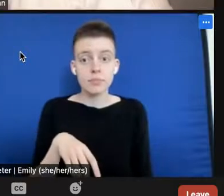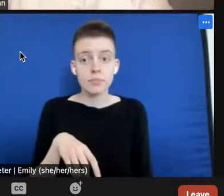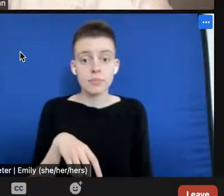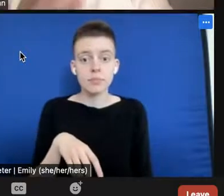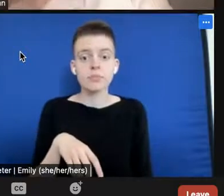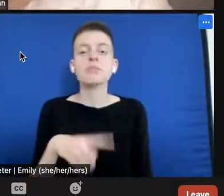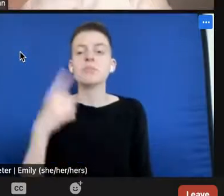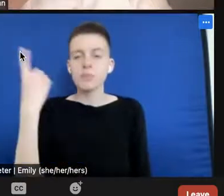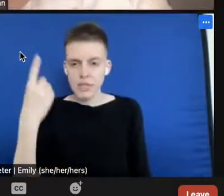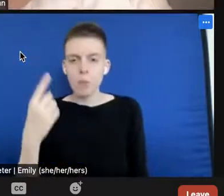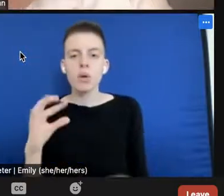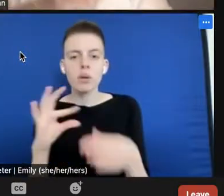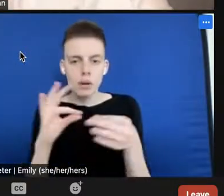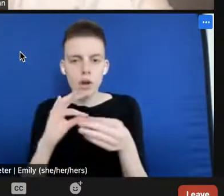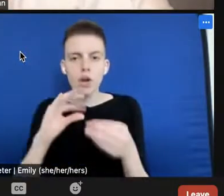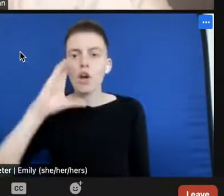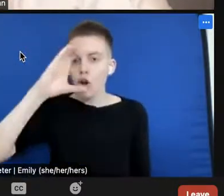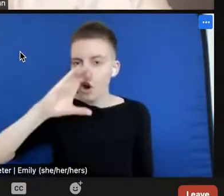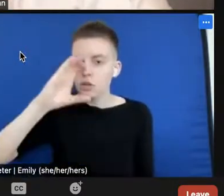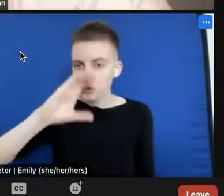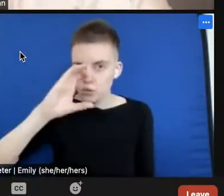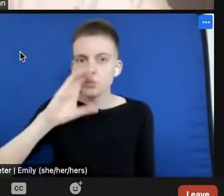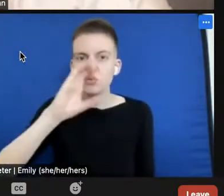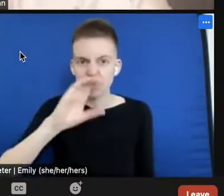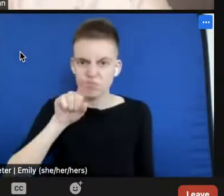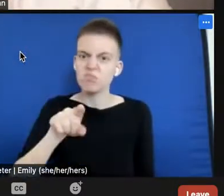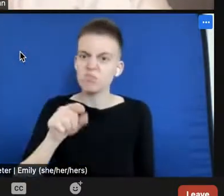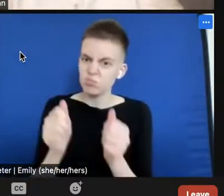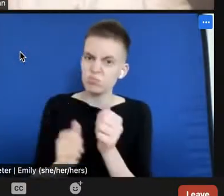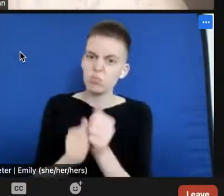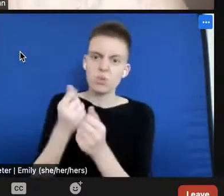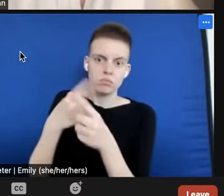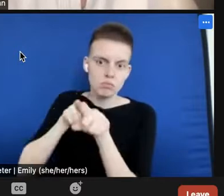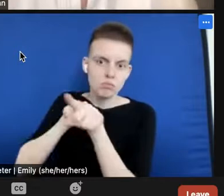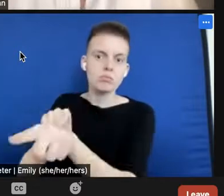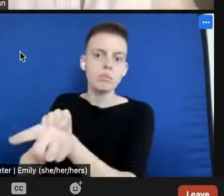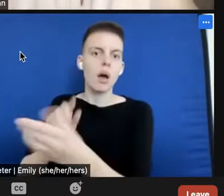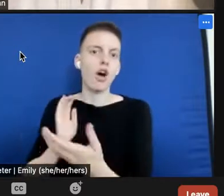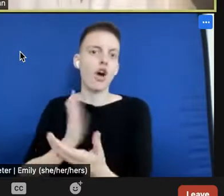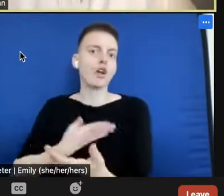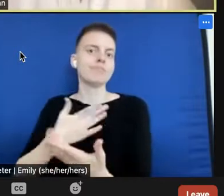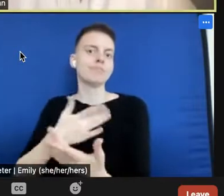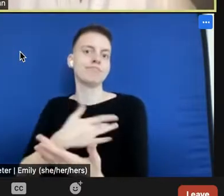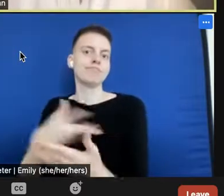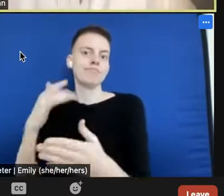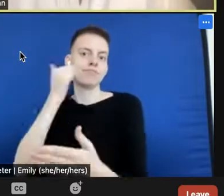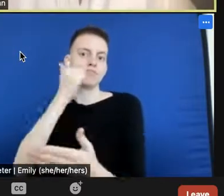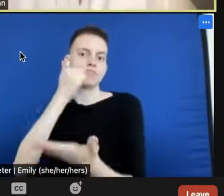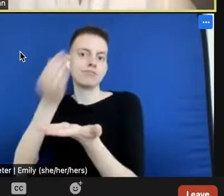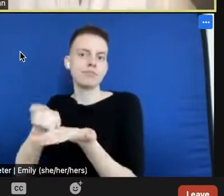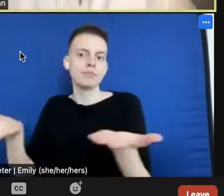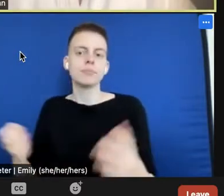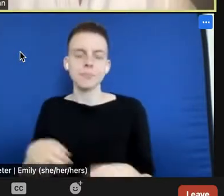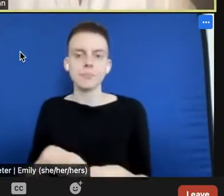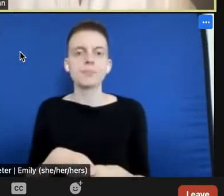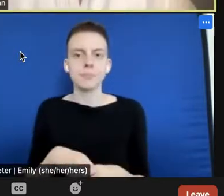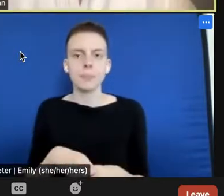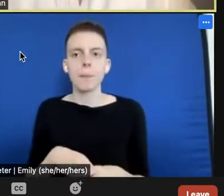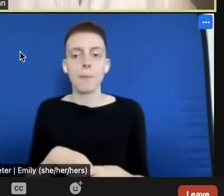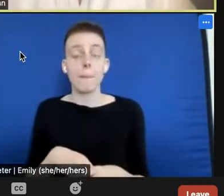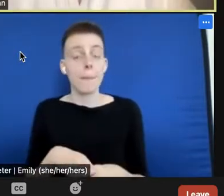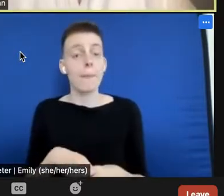Someone said the cartoons. Yeah. Got lots with the cartoons. Yeah. And so we know